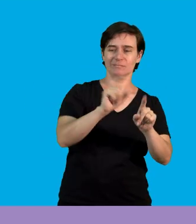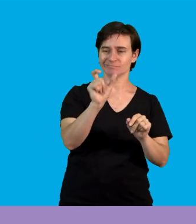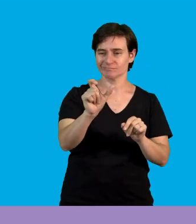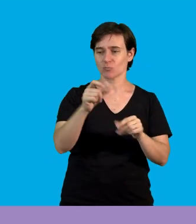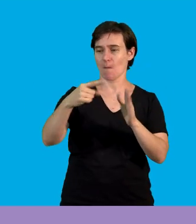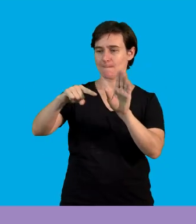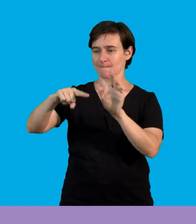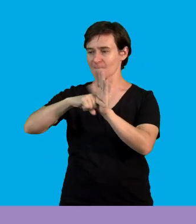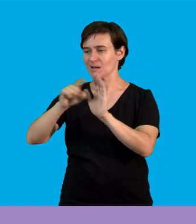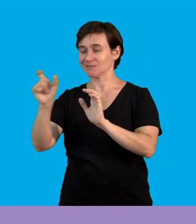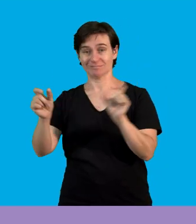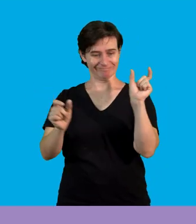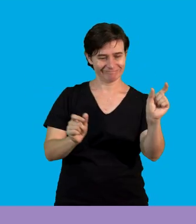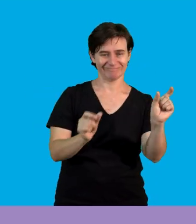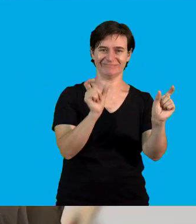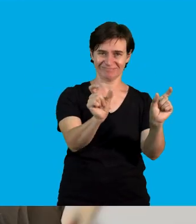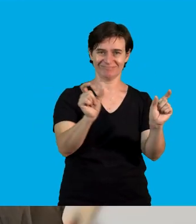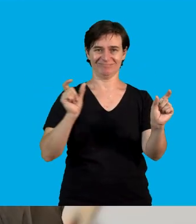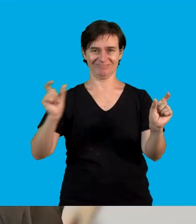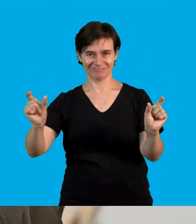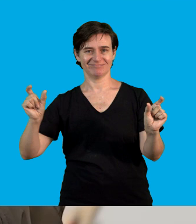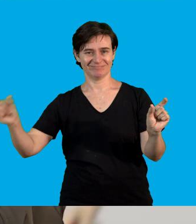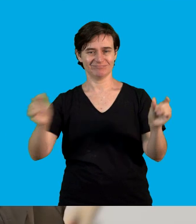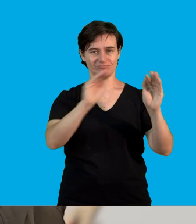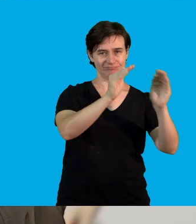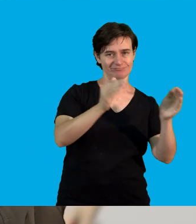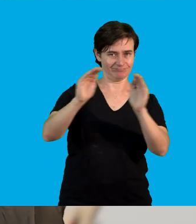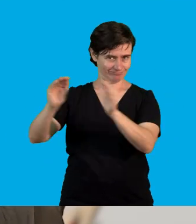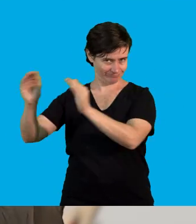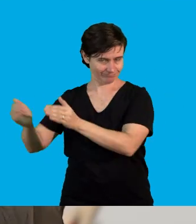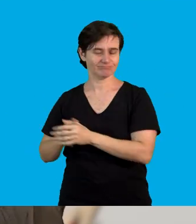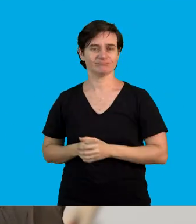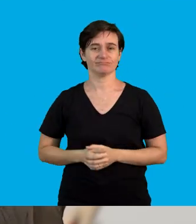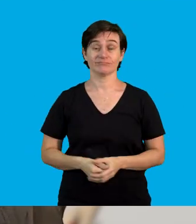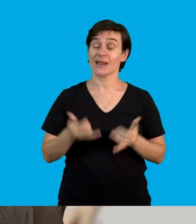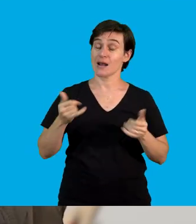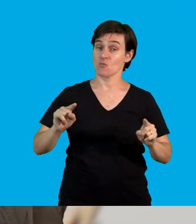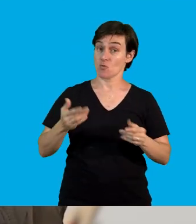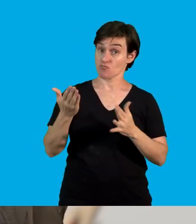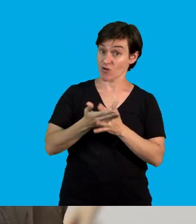addition or subtraction signs. All right.